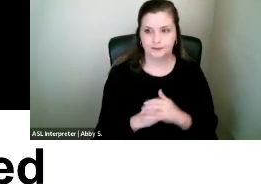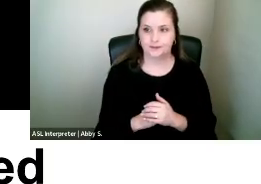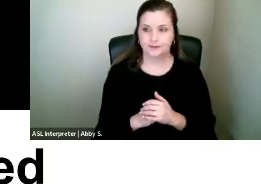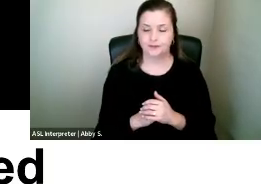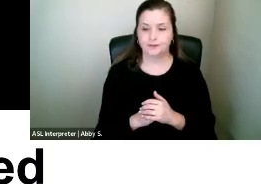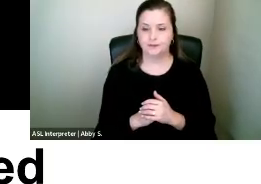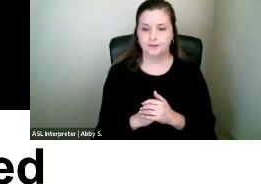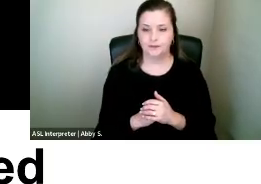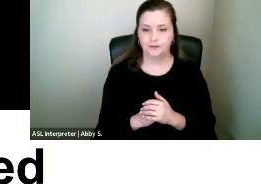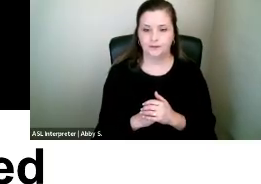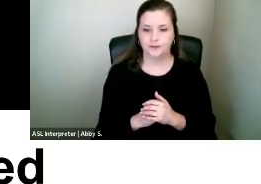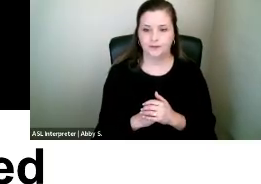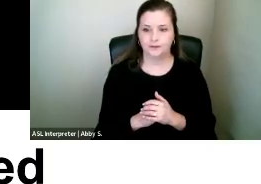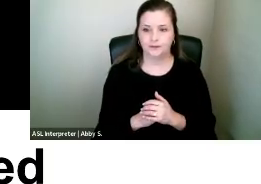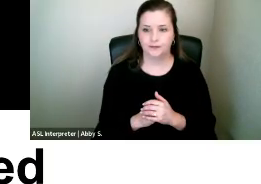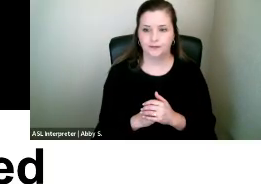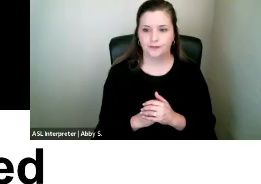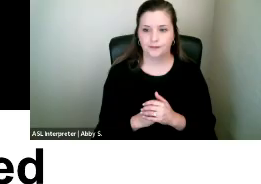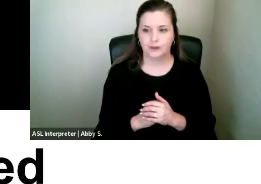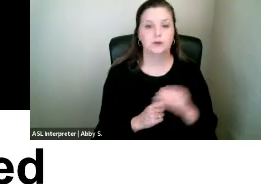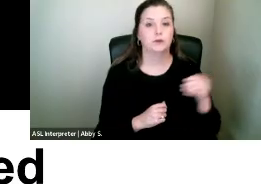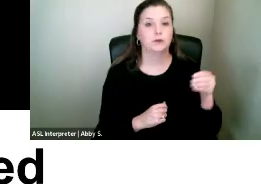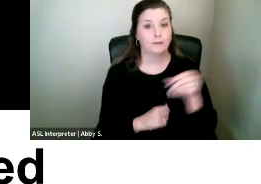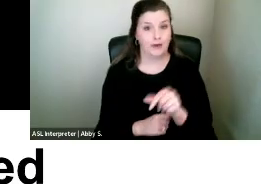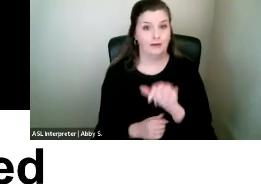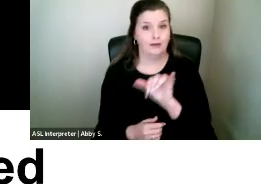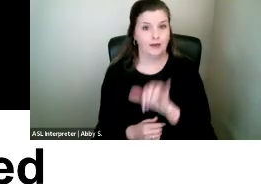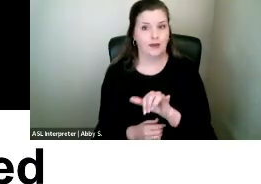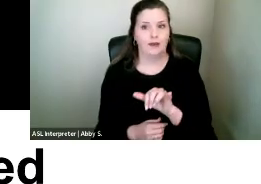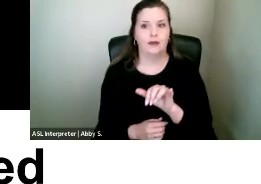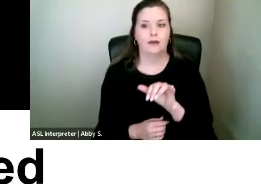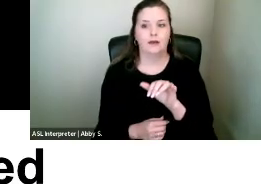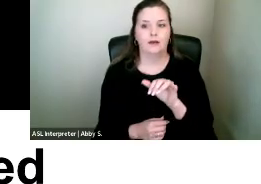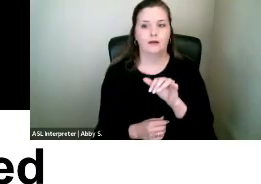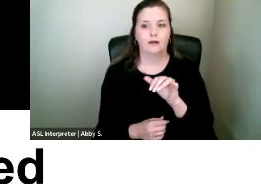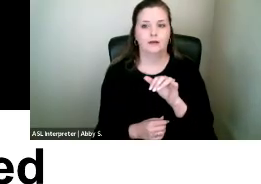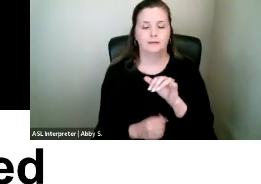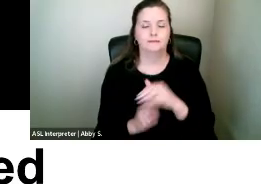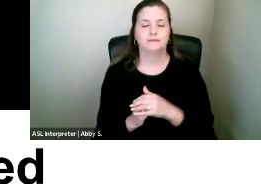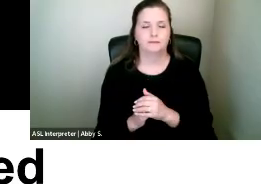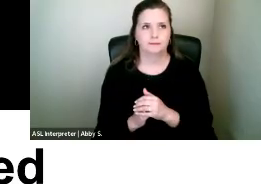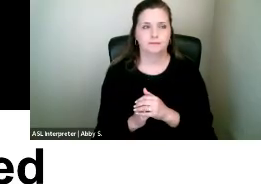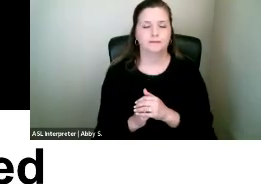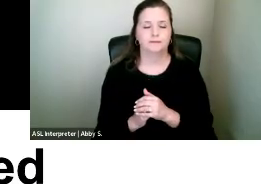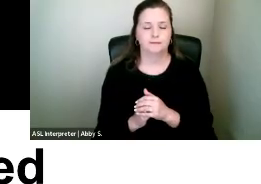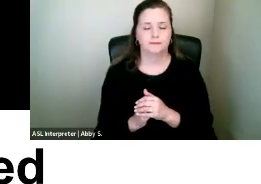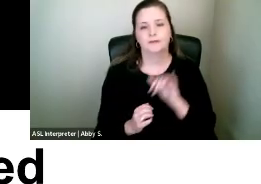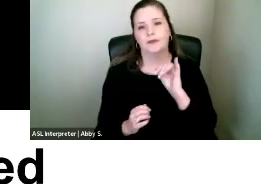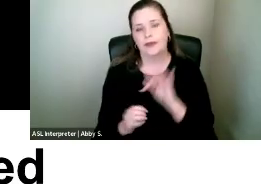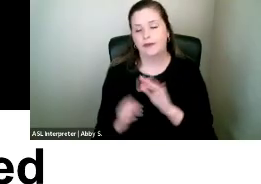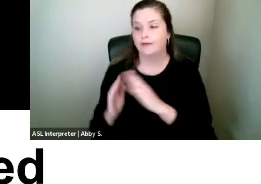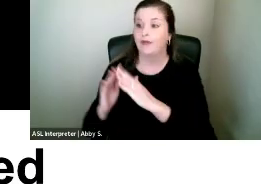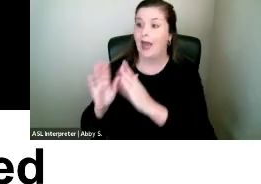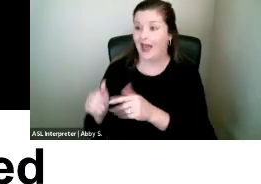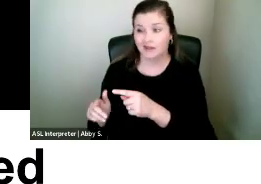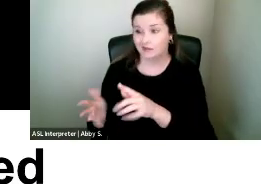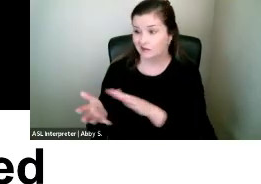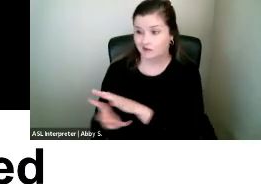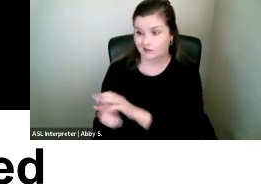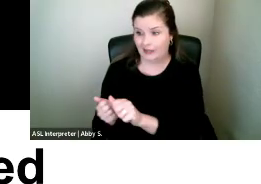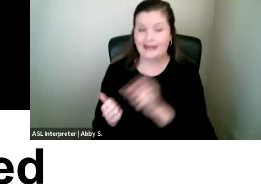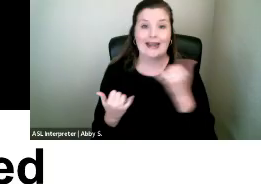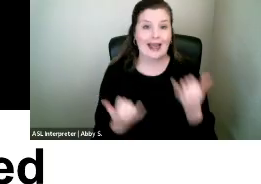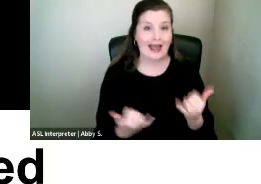find alternative housing, renting accommodations if someone was in a home and they need to rent an